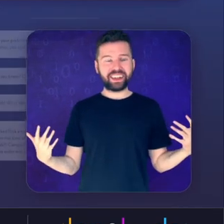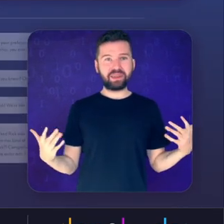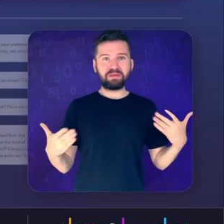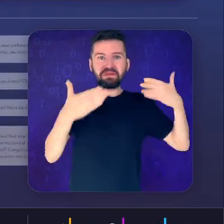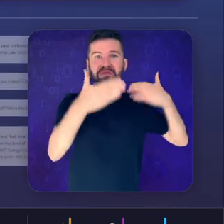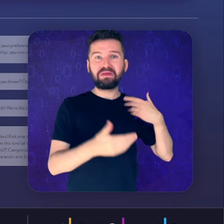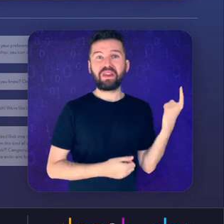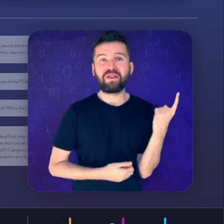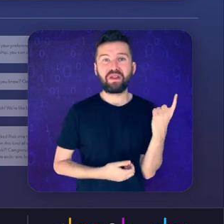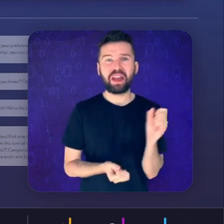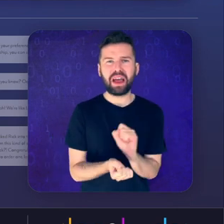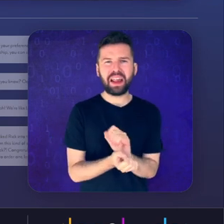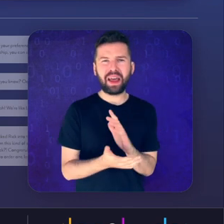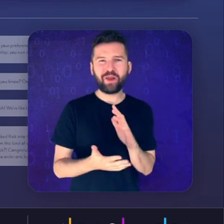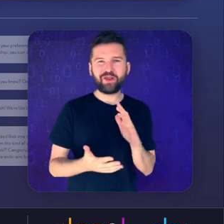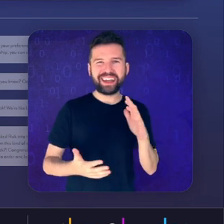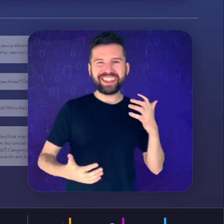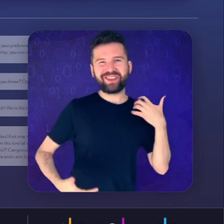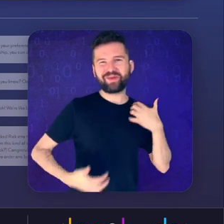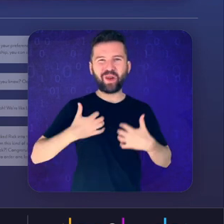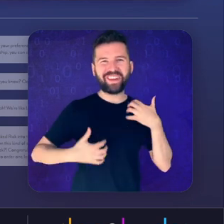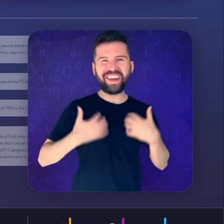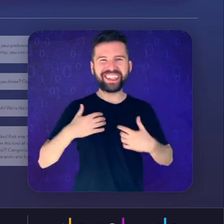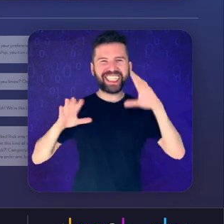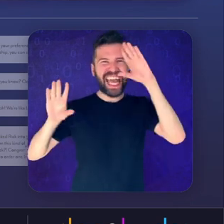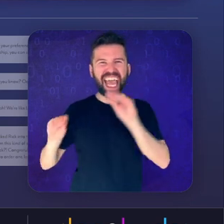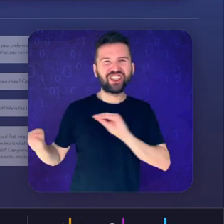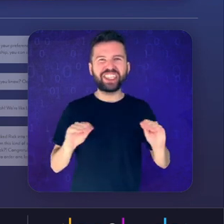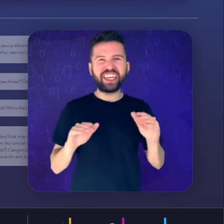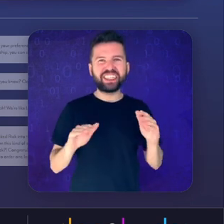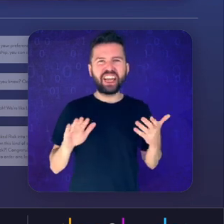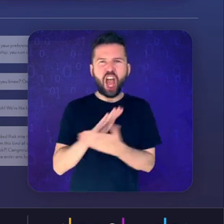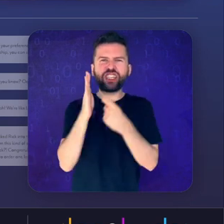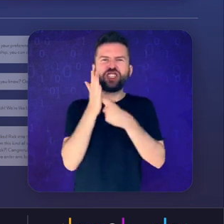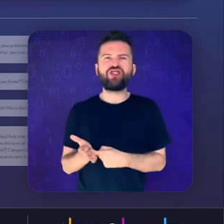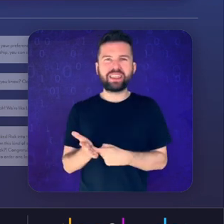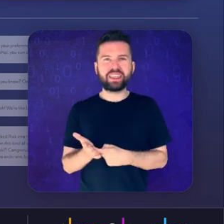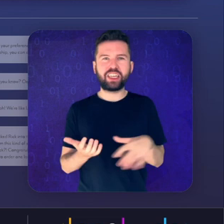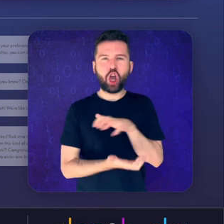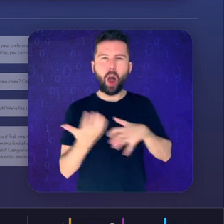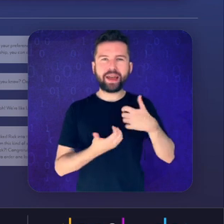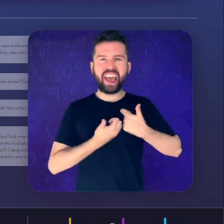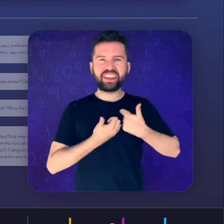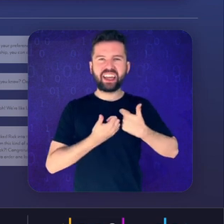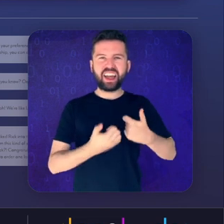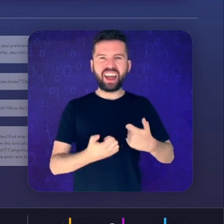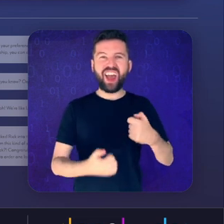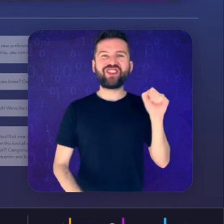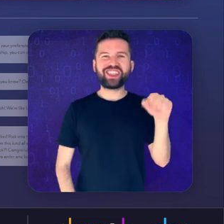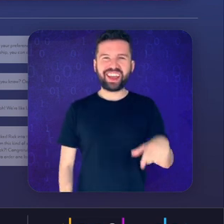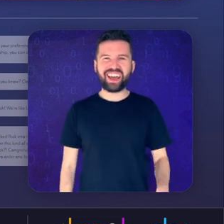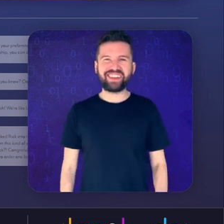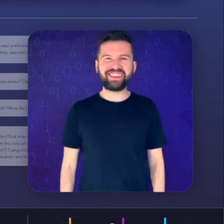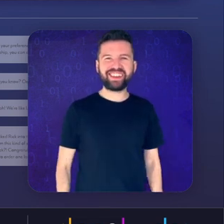This is a generation full of liberated, motivated, educated, underrated,